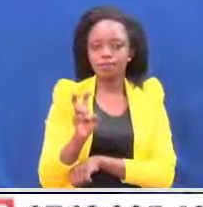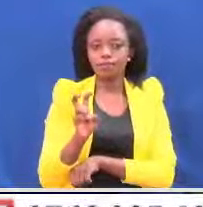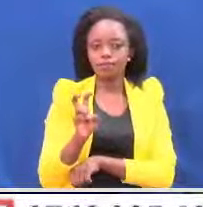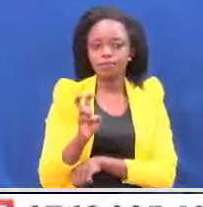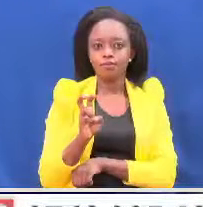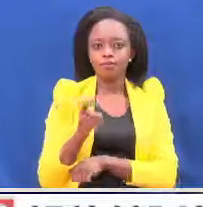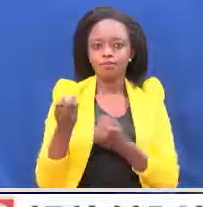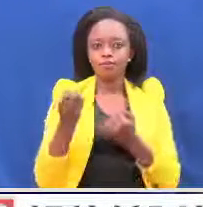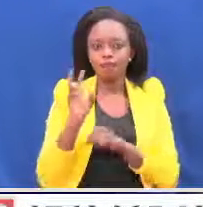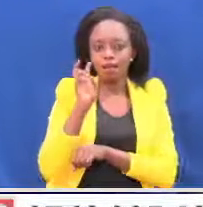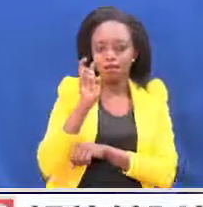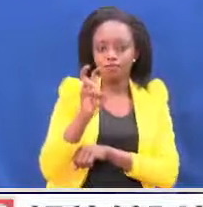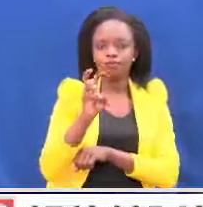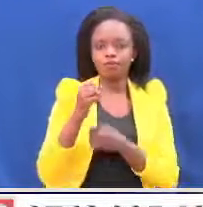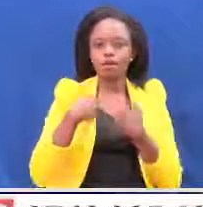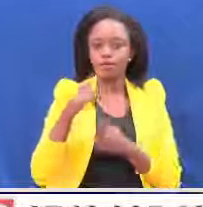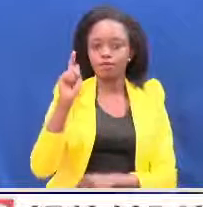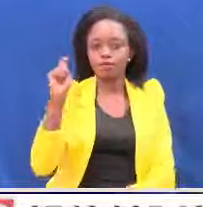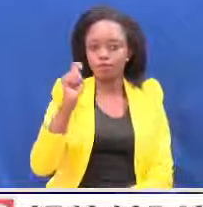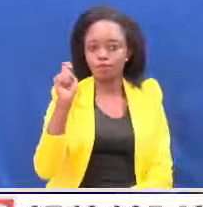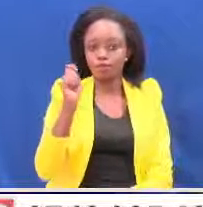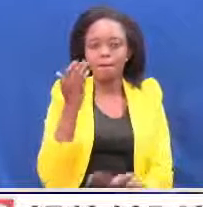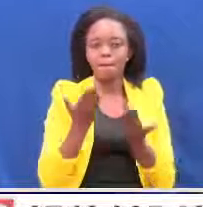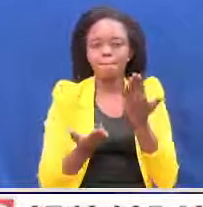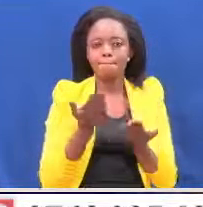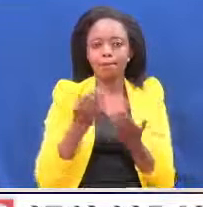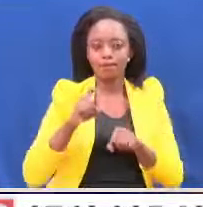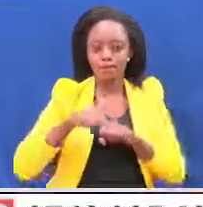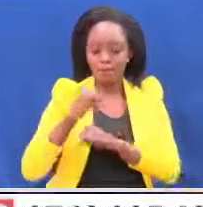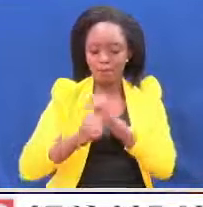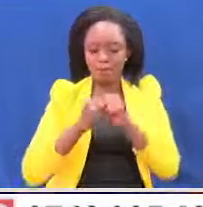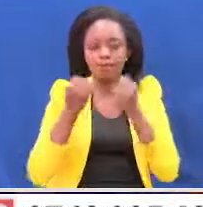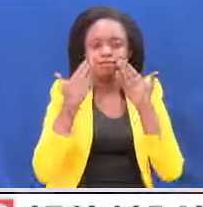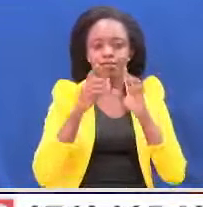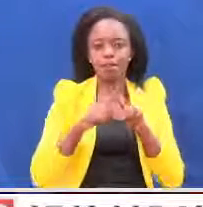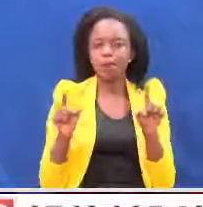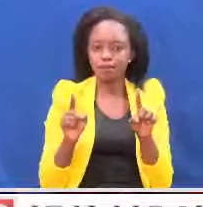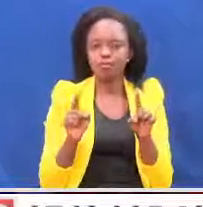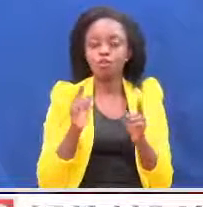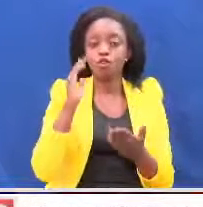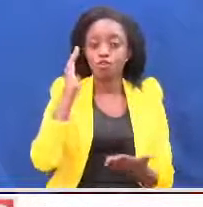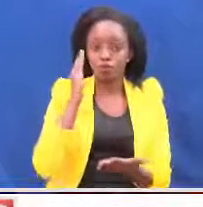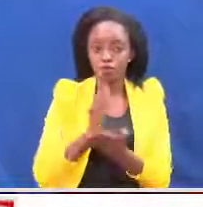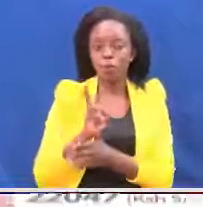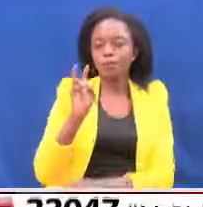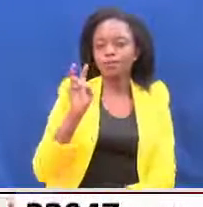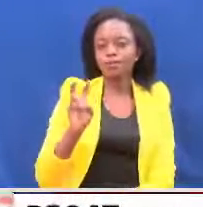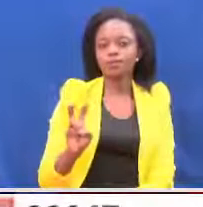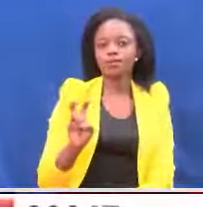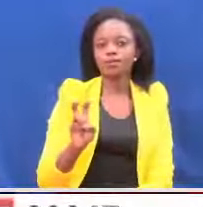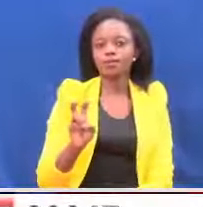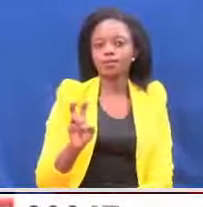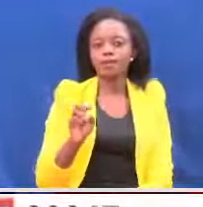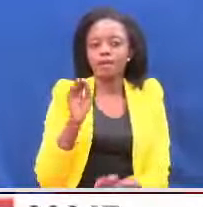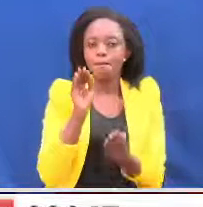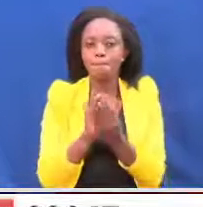of sight to a trillion shilling balance sheet by the end of this year. But undoubtedly, we'll see the banks going